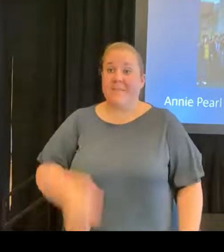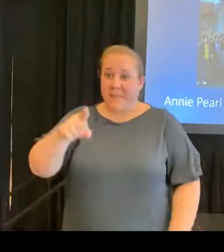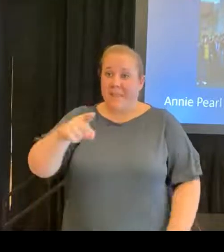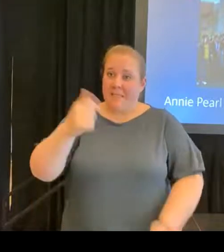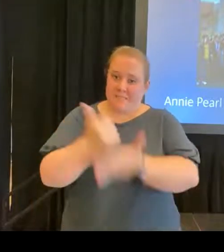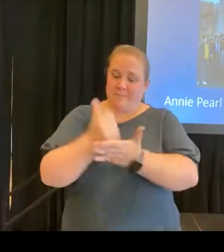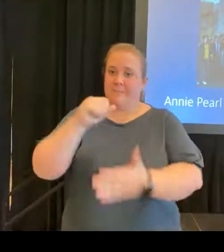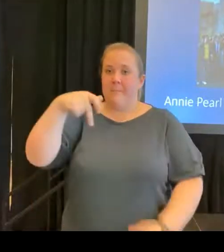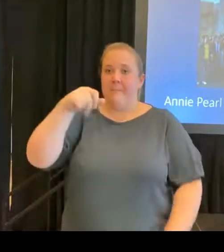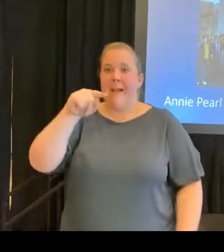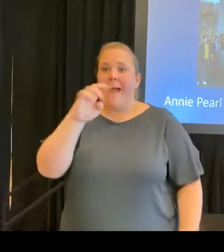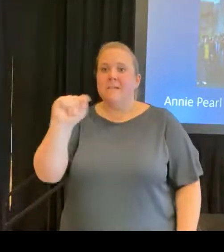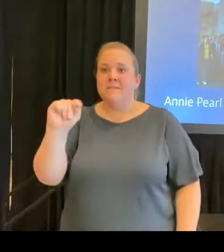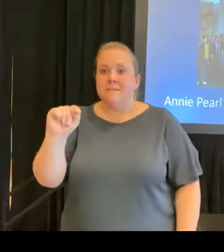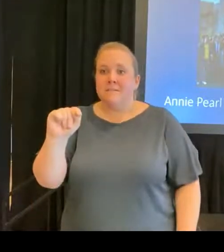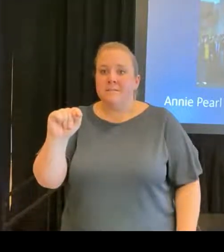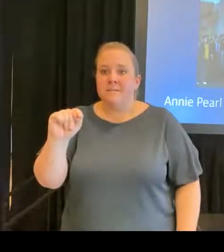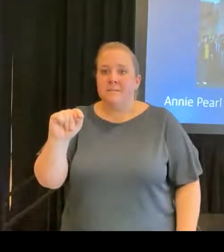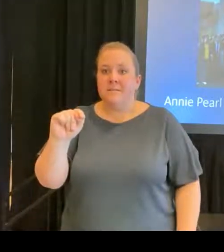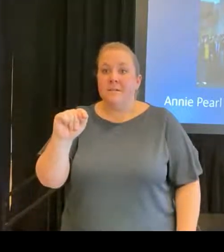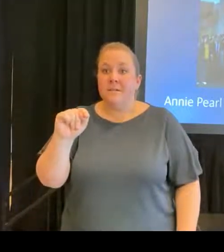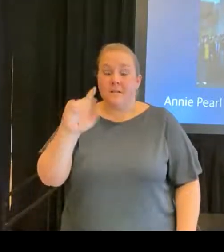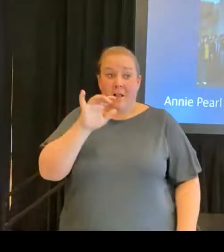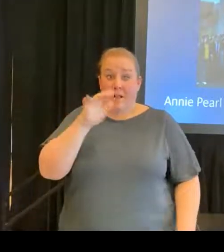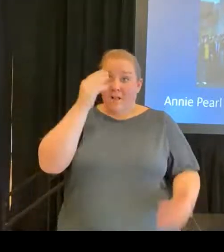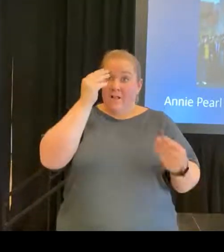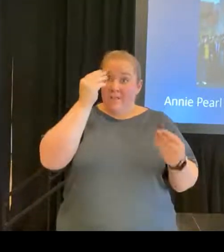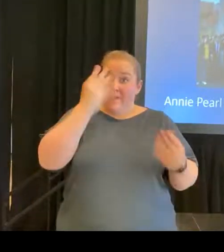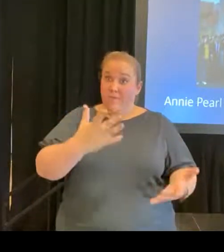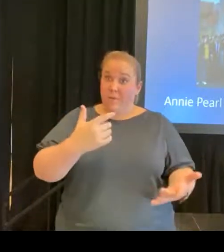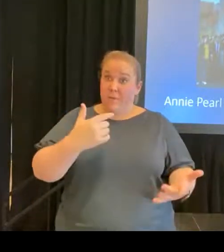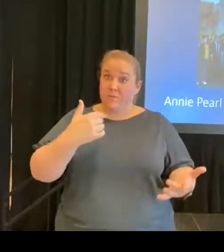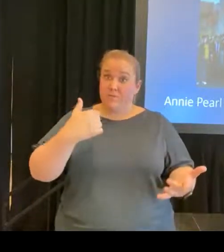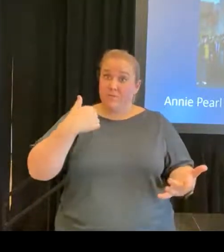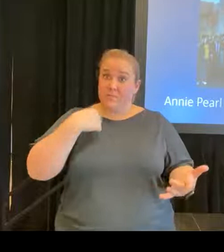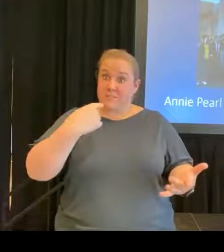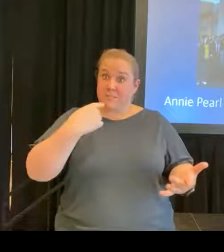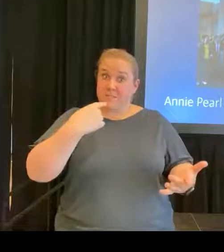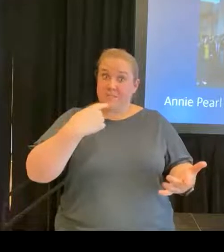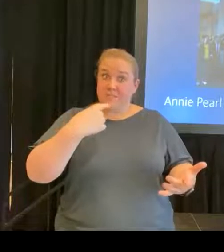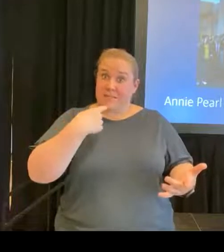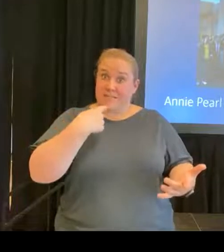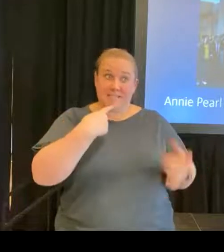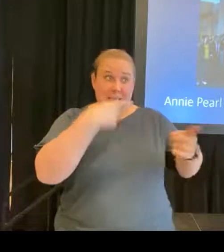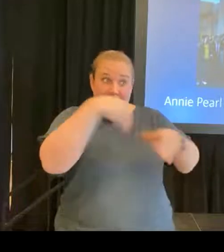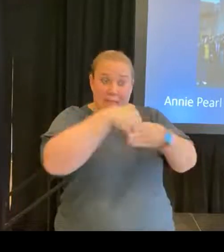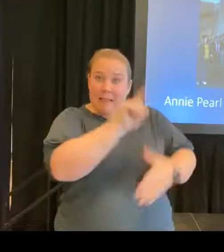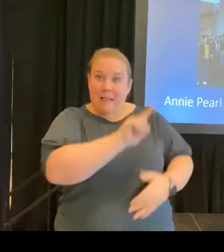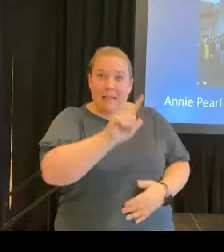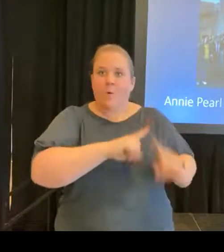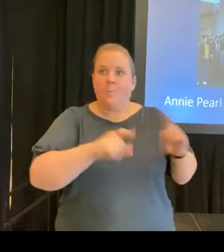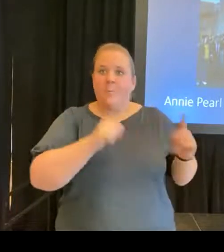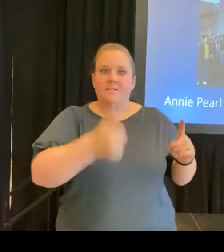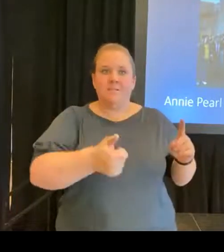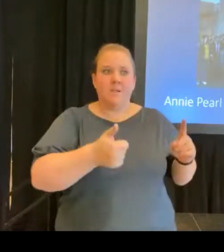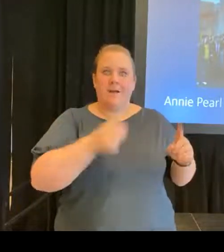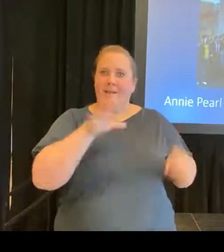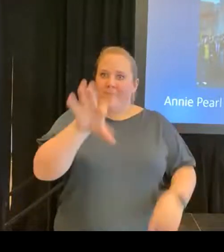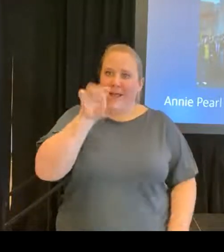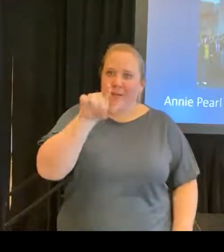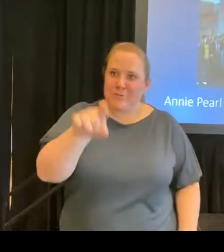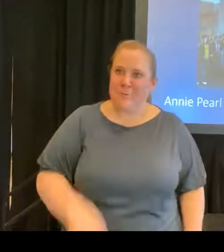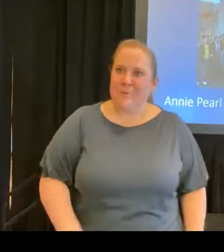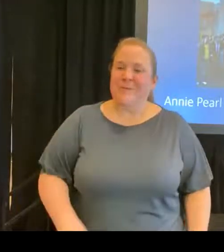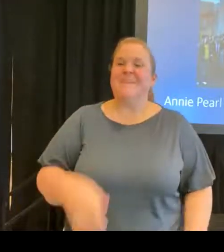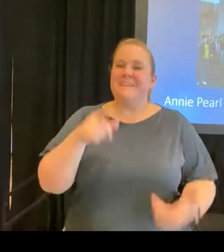patented it. It's in the library. The information I'm talking is in the library, but it's not gonna come out and jump out at you.